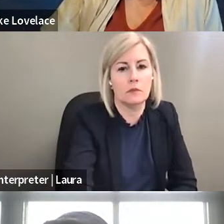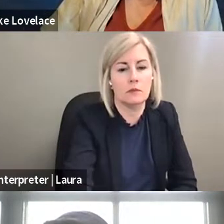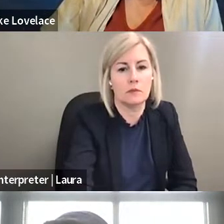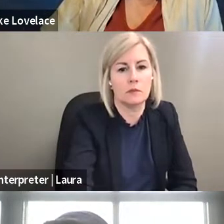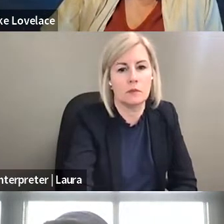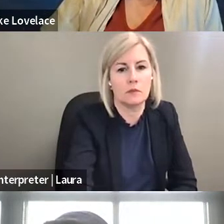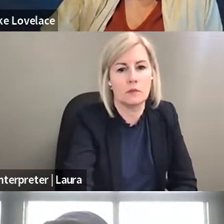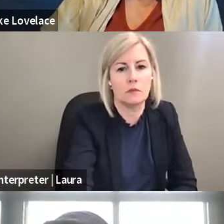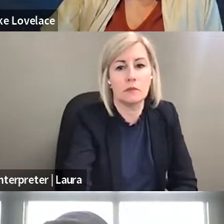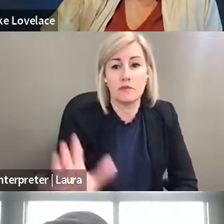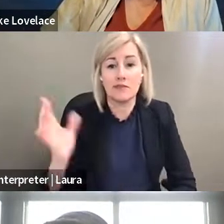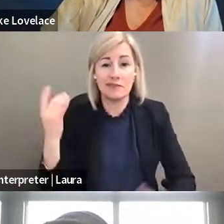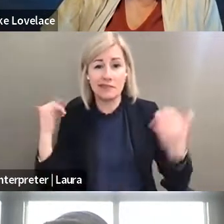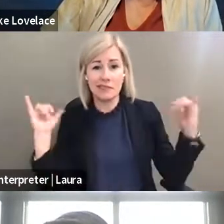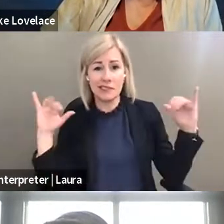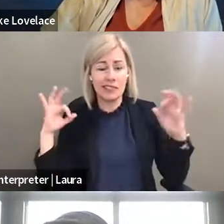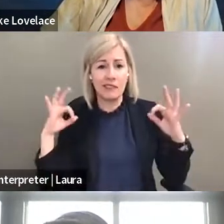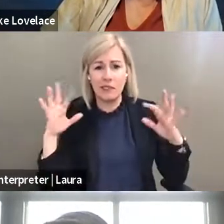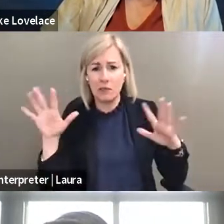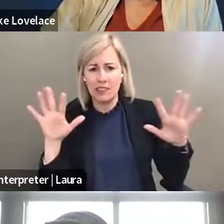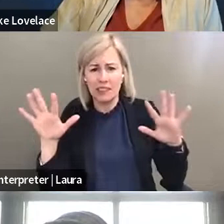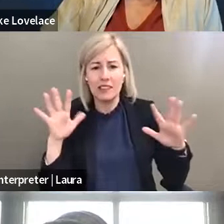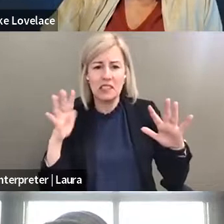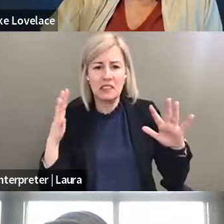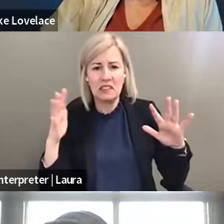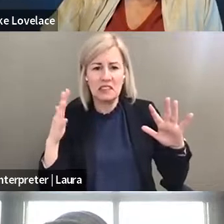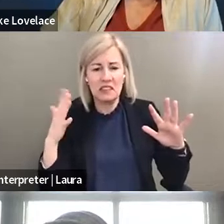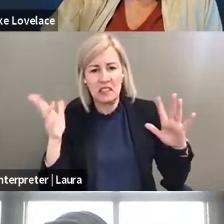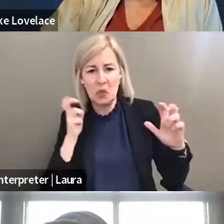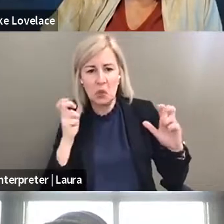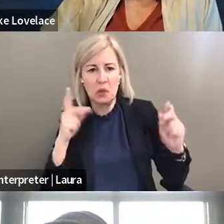Are you still getting feedback? I can hear you. Okay.